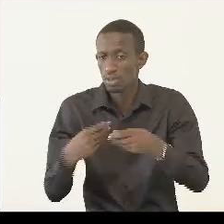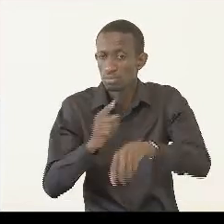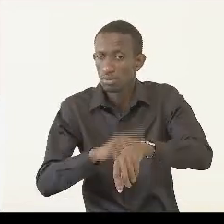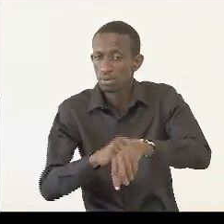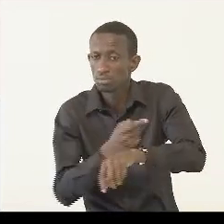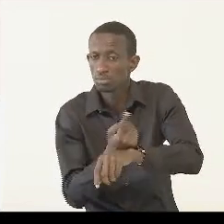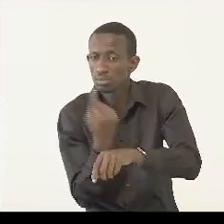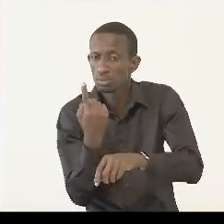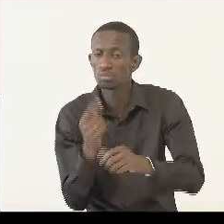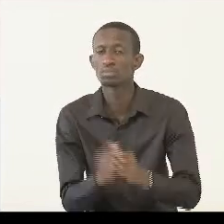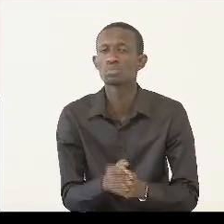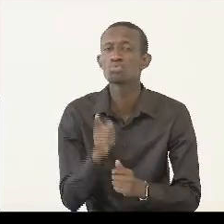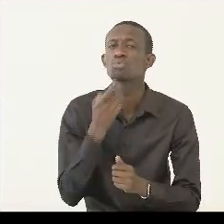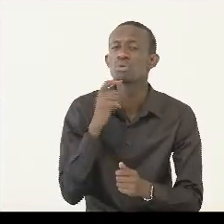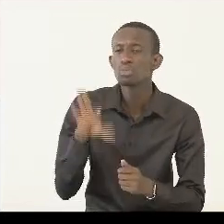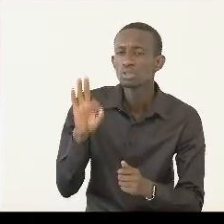and